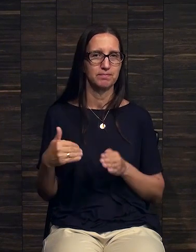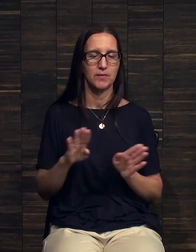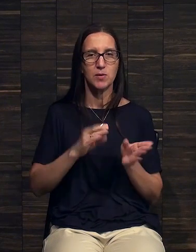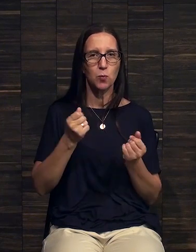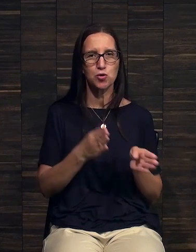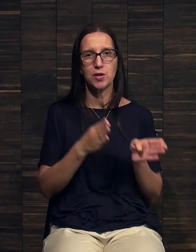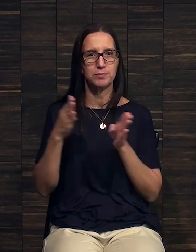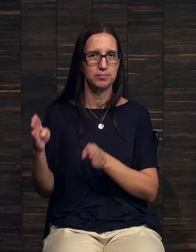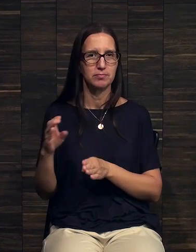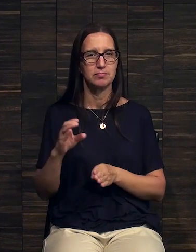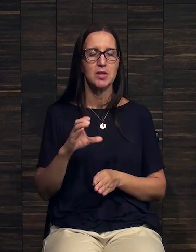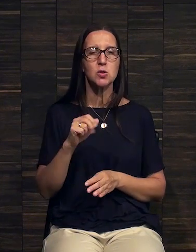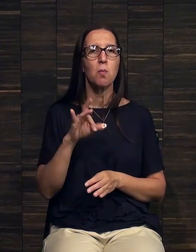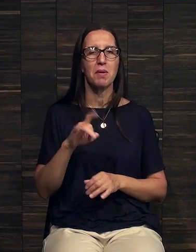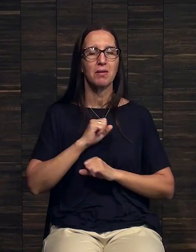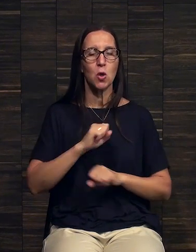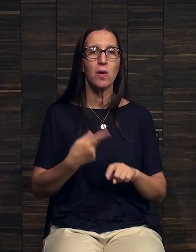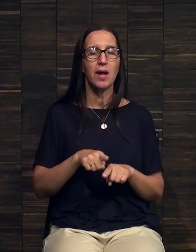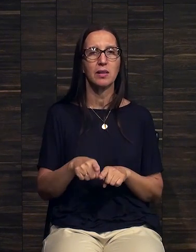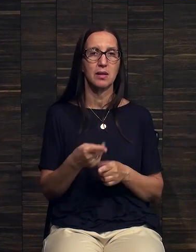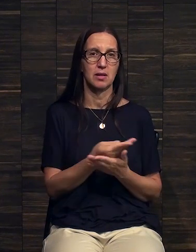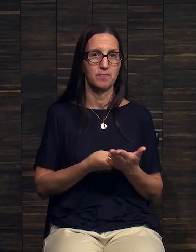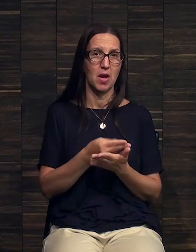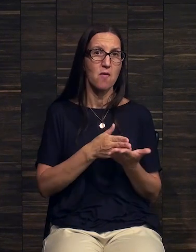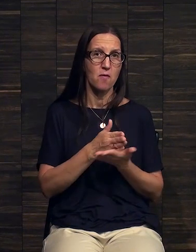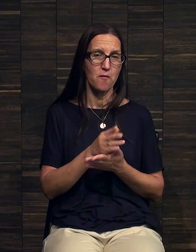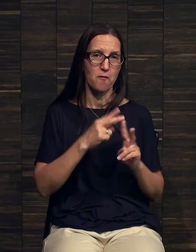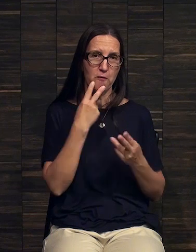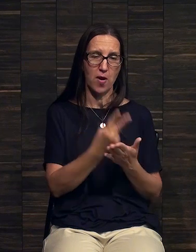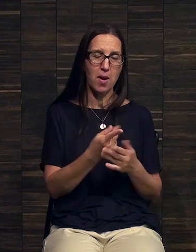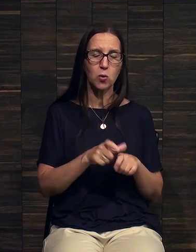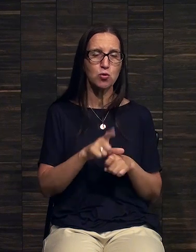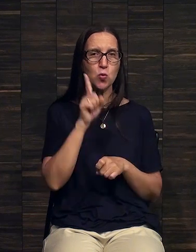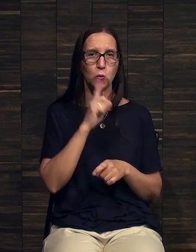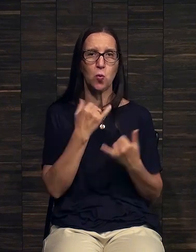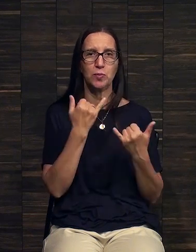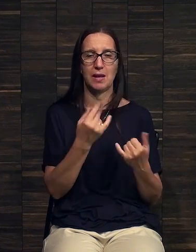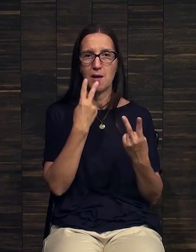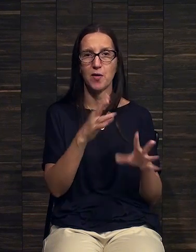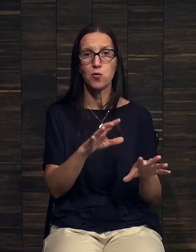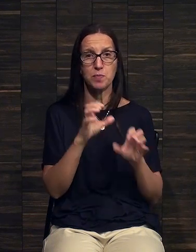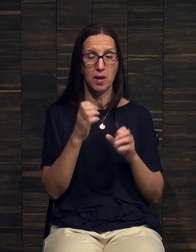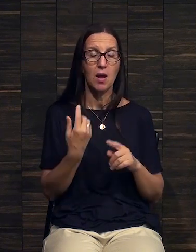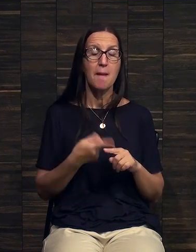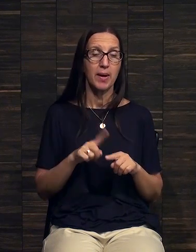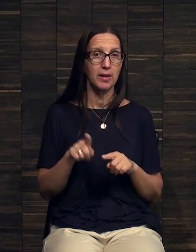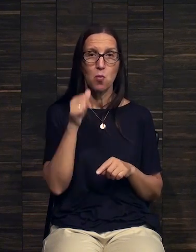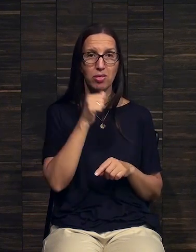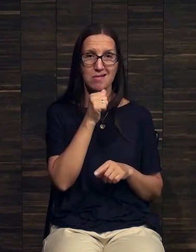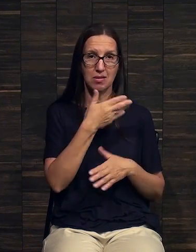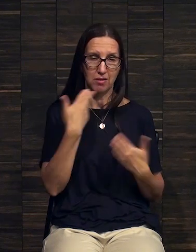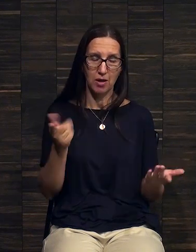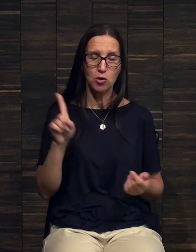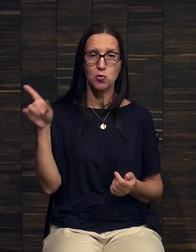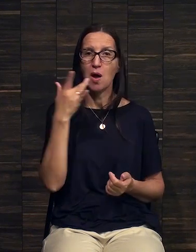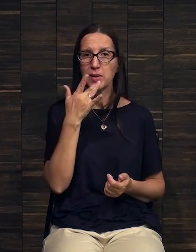go beyond the superheroes agenda. So again, the format is very easy to perceive. And it's